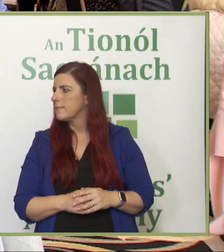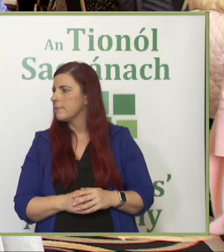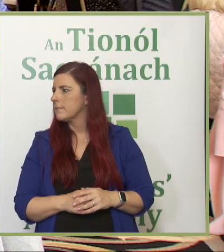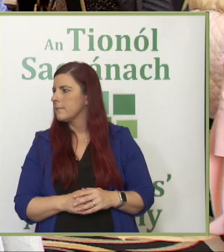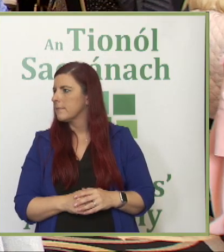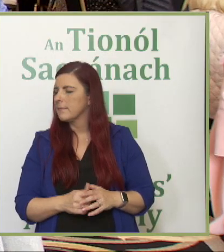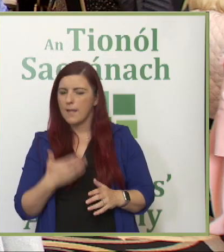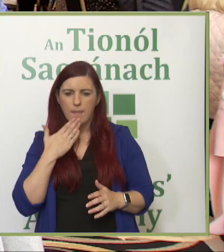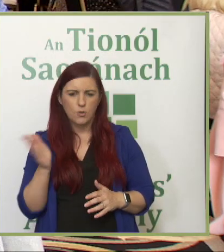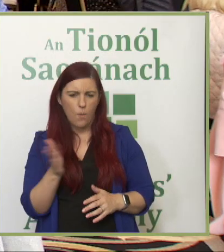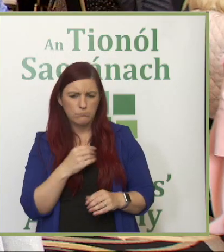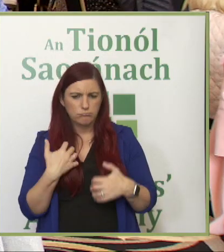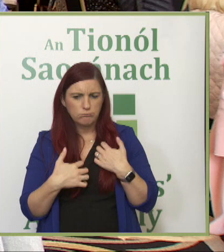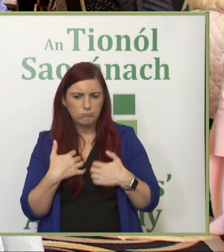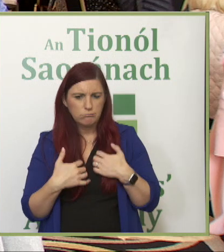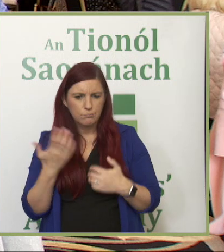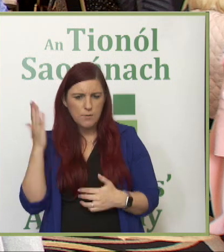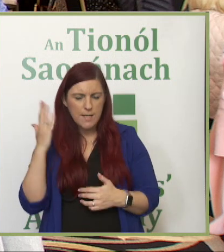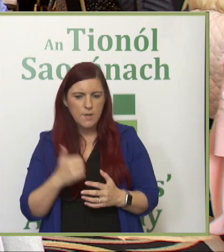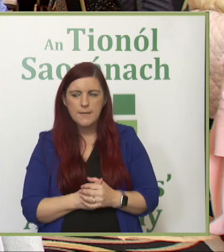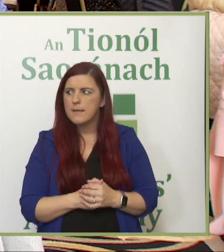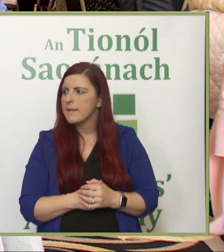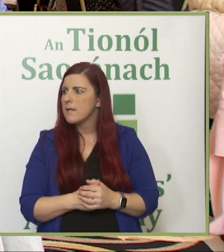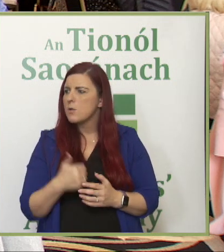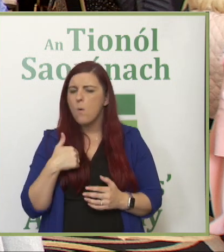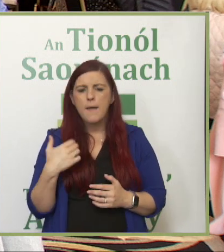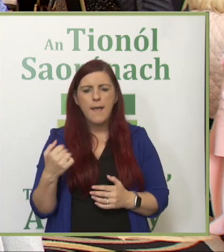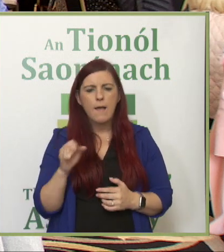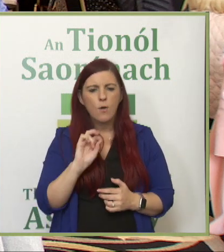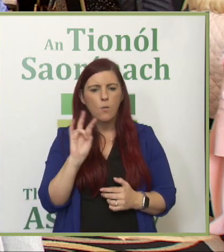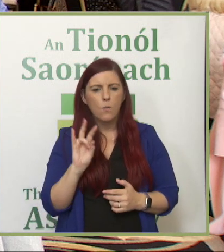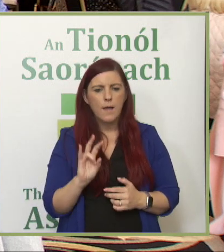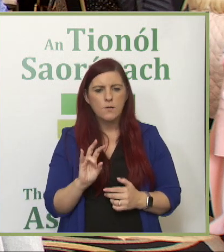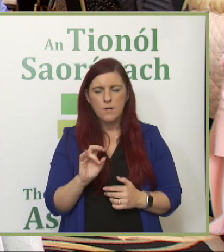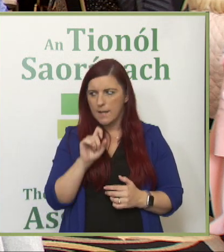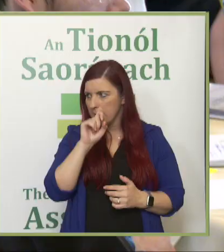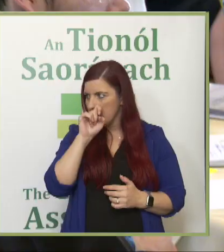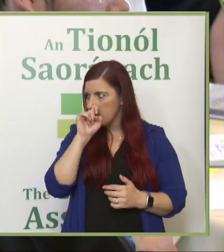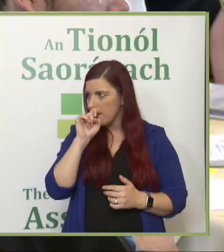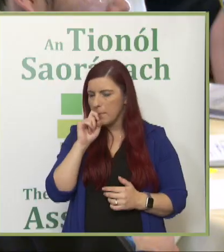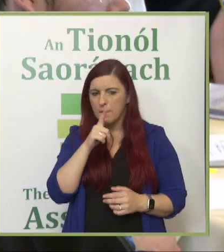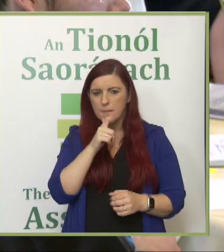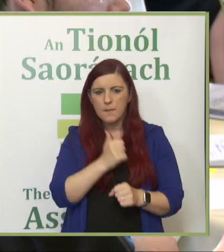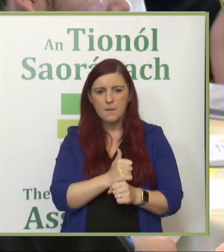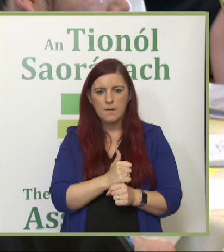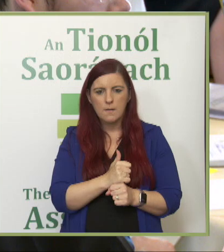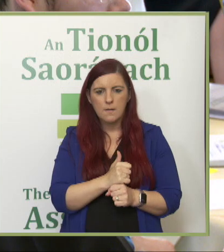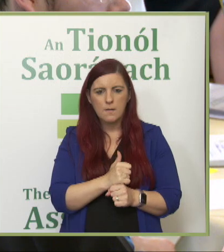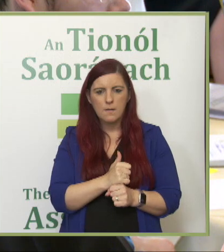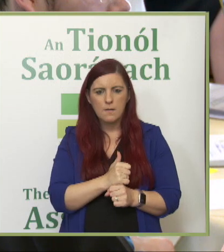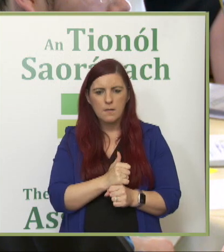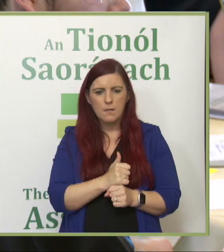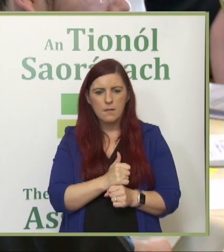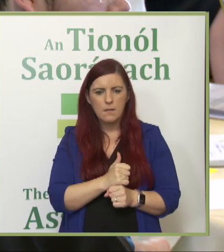Thanks everybody for your interesting presentations. We have a question directed towards both the Assistant Commissioner